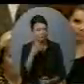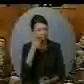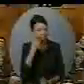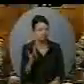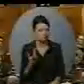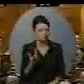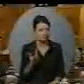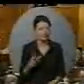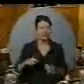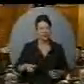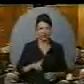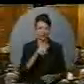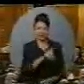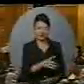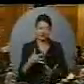house?